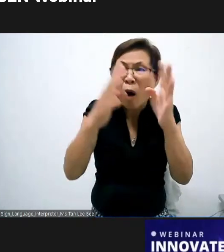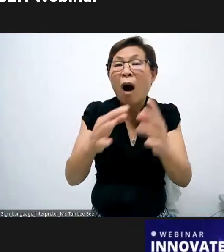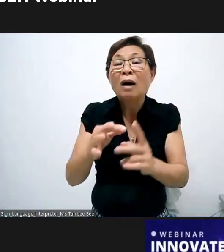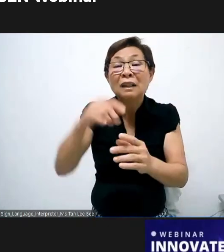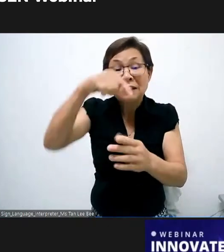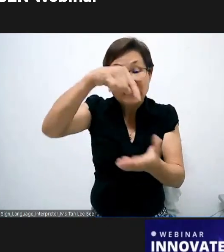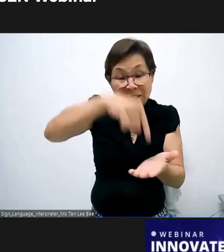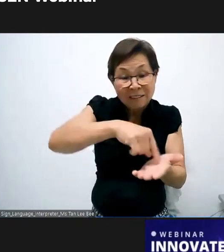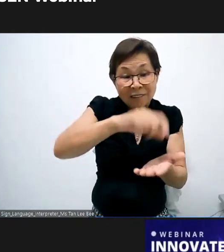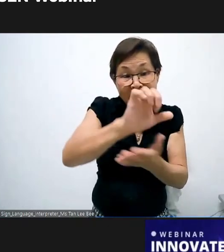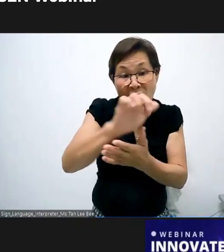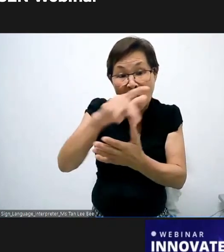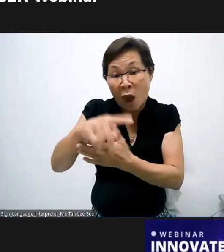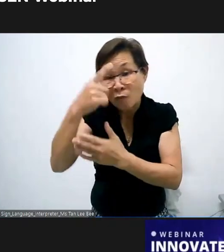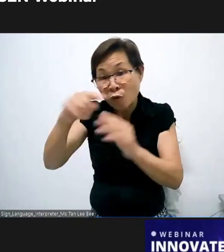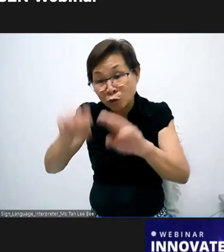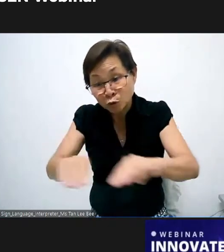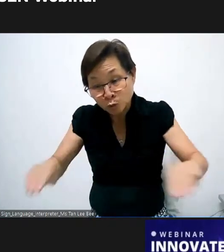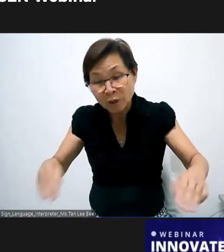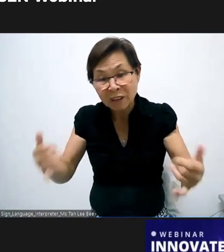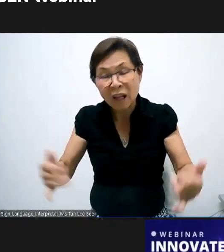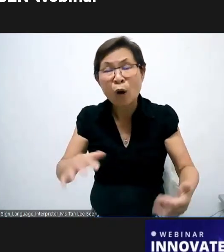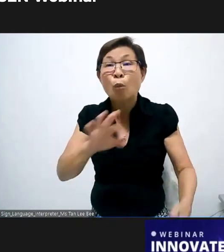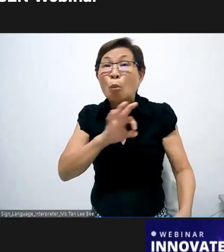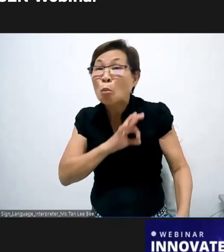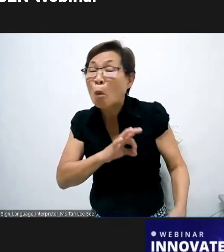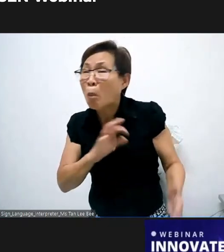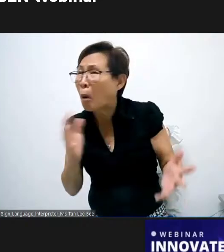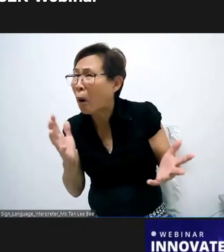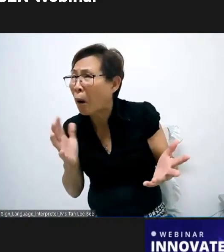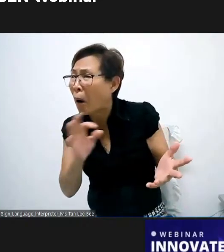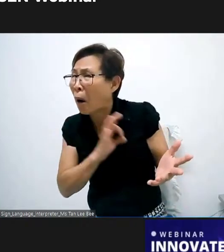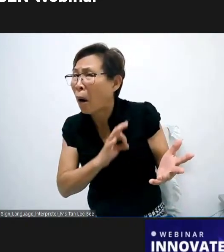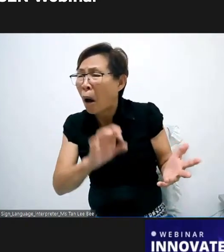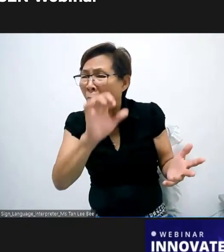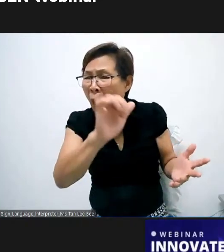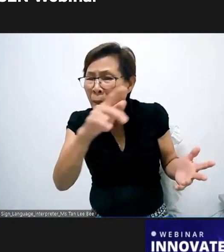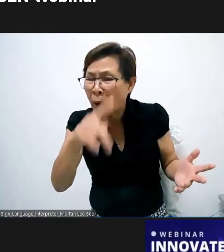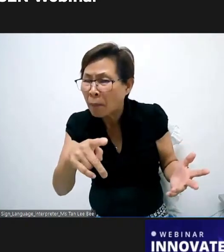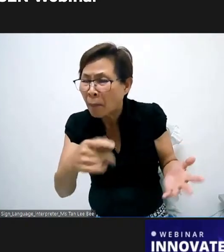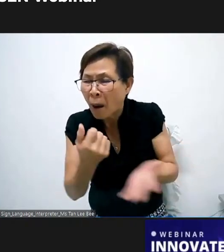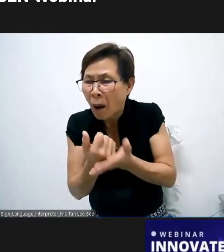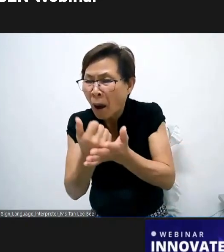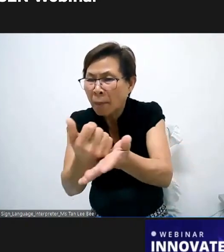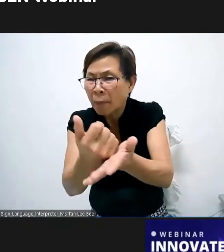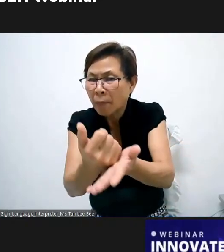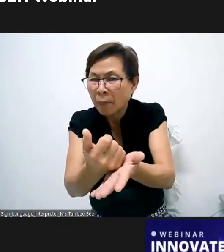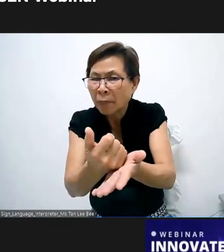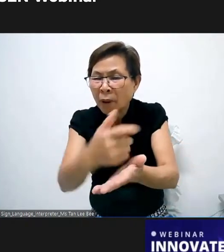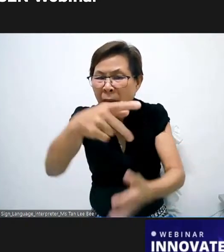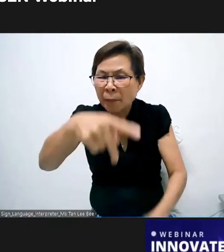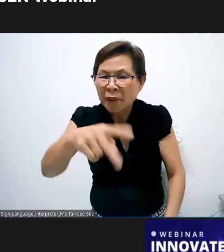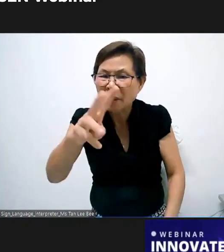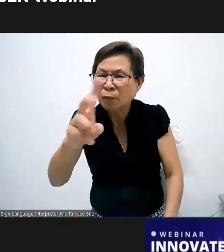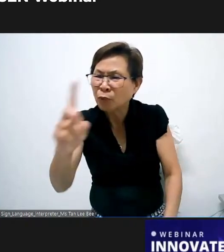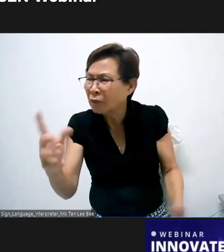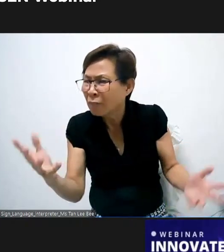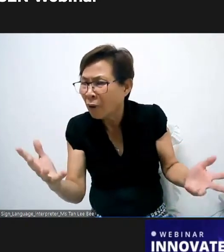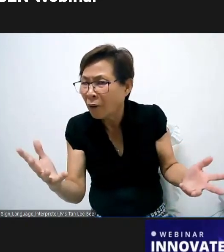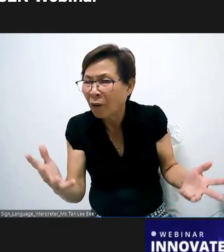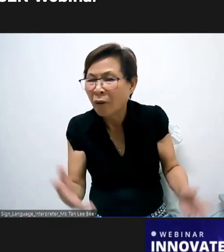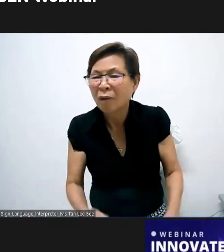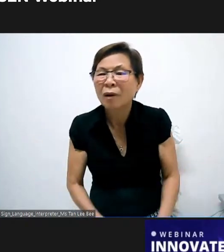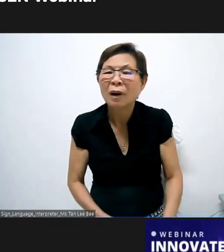there? And now we would like to know more how the apps has assisted learners with disability. So, Ms.